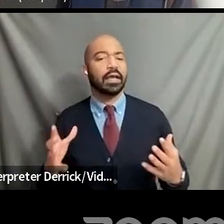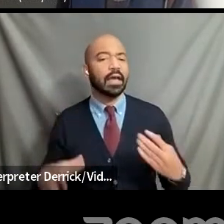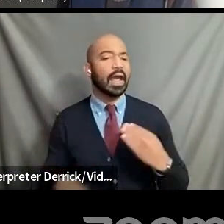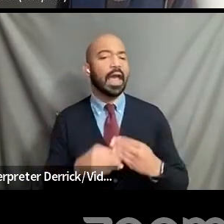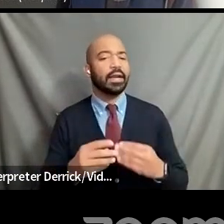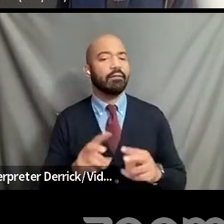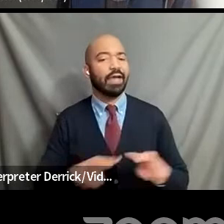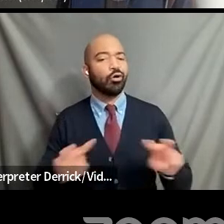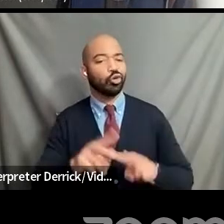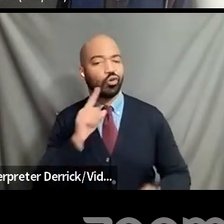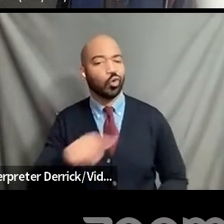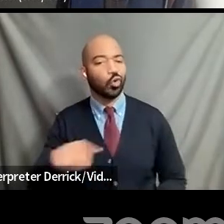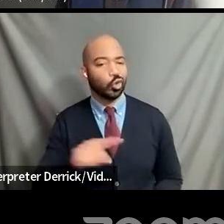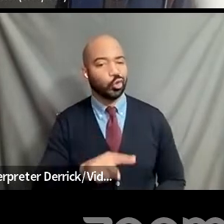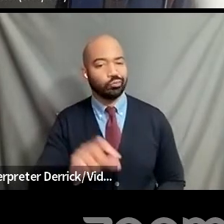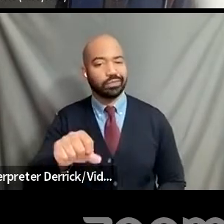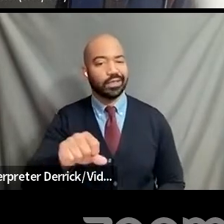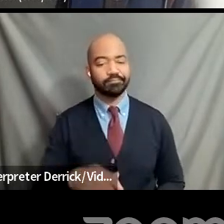like.